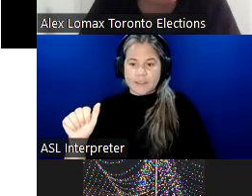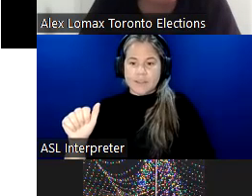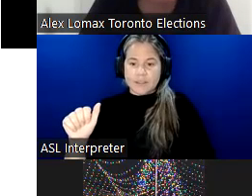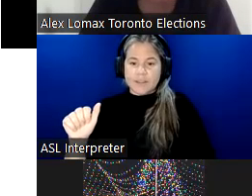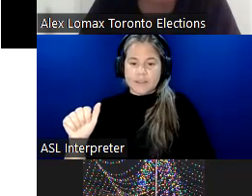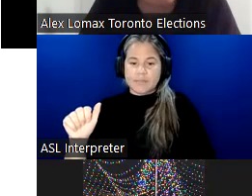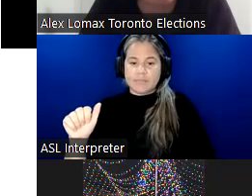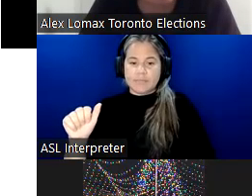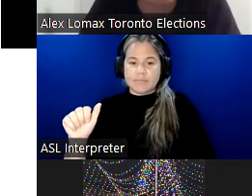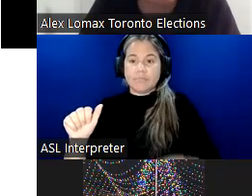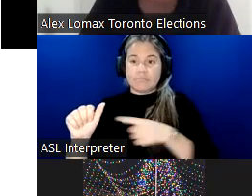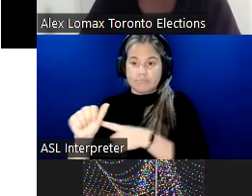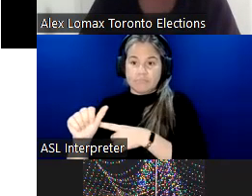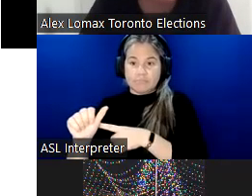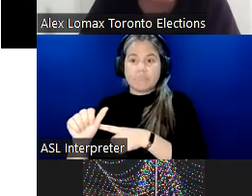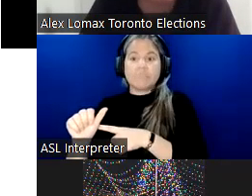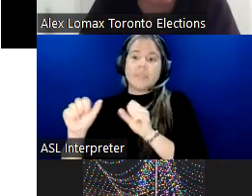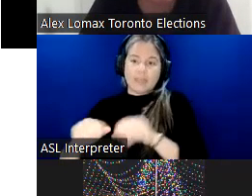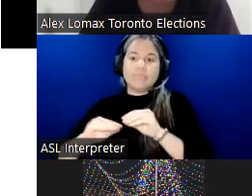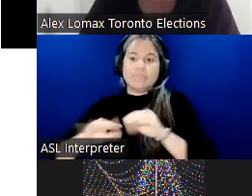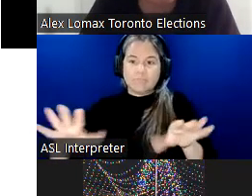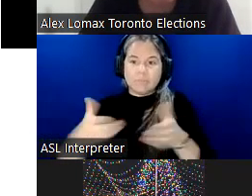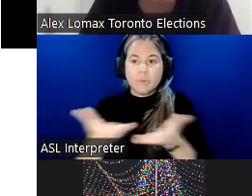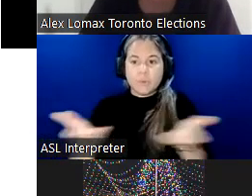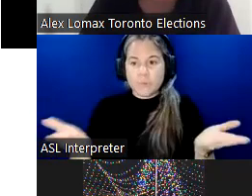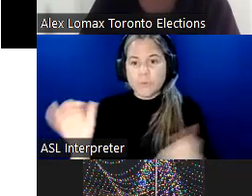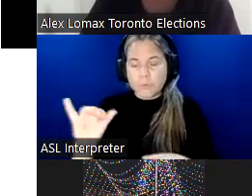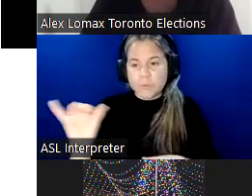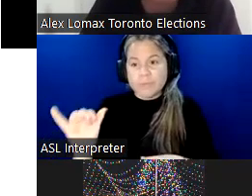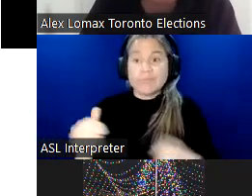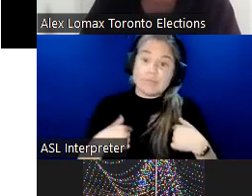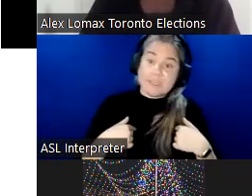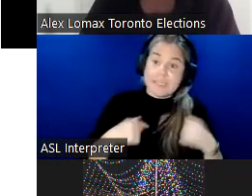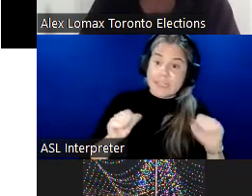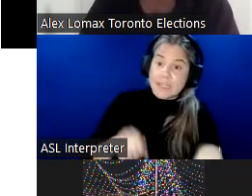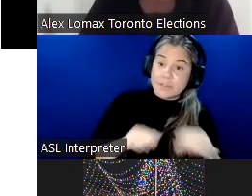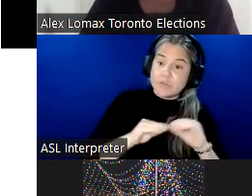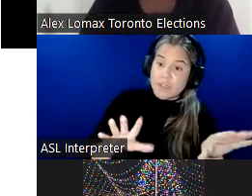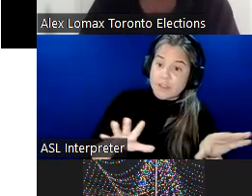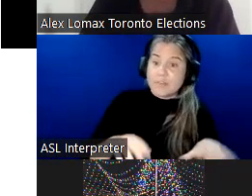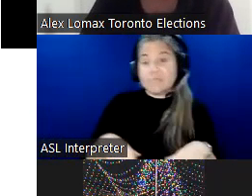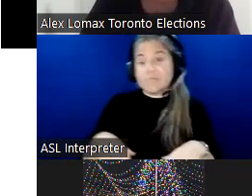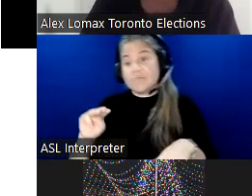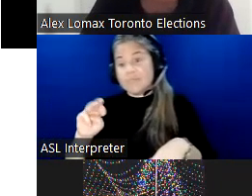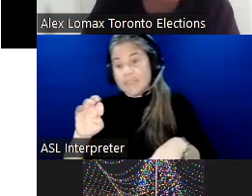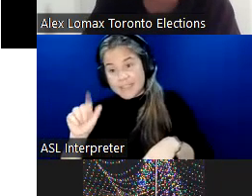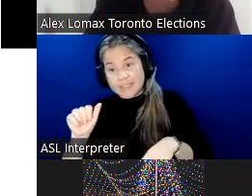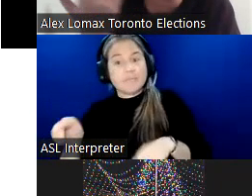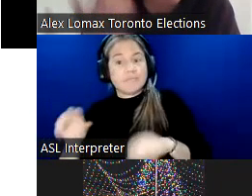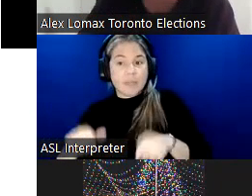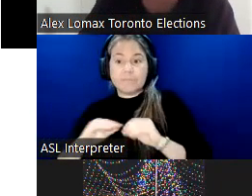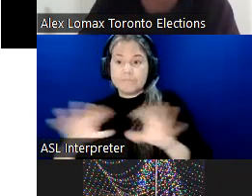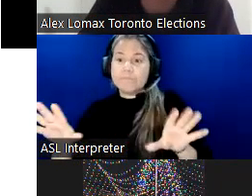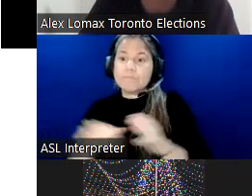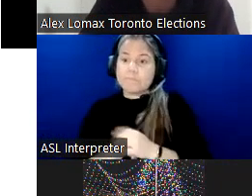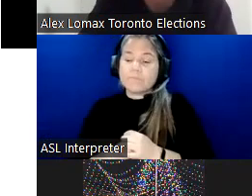will, if Melissa's happy to share that, I can also share it again. If Melissa's happy to share that, then yeah, it can be